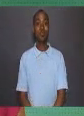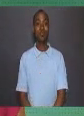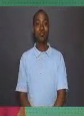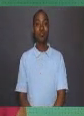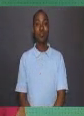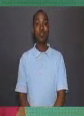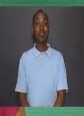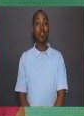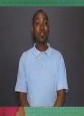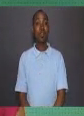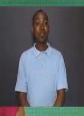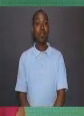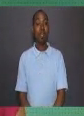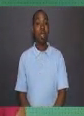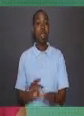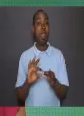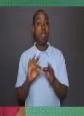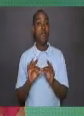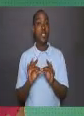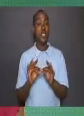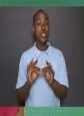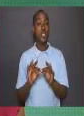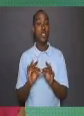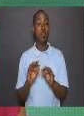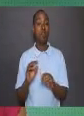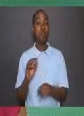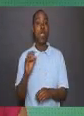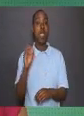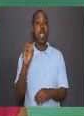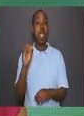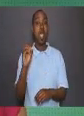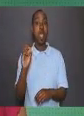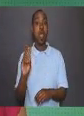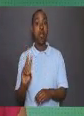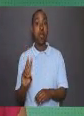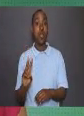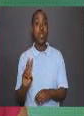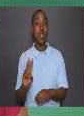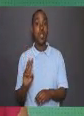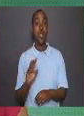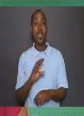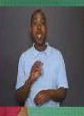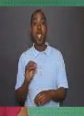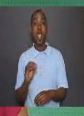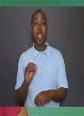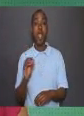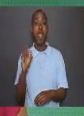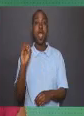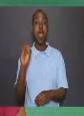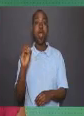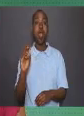We looked at the definition of aerobic and anaerobic